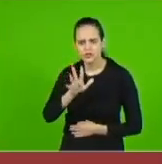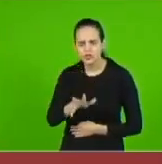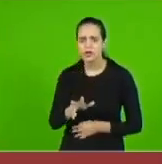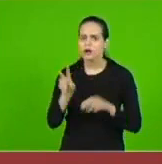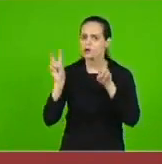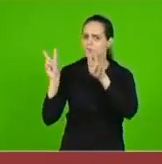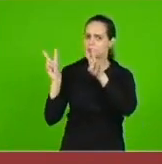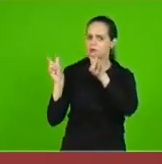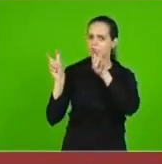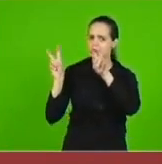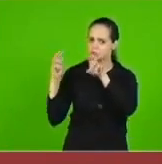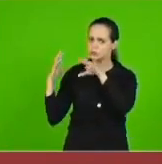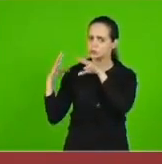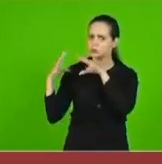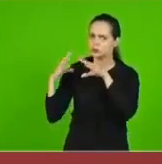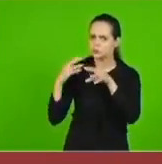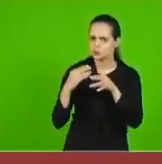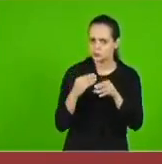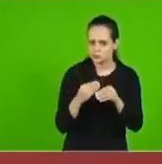the first topics